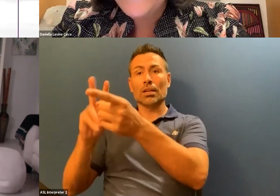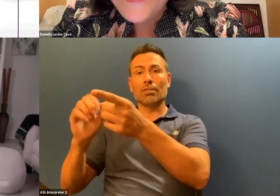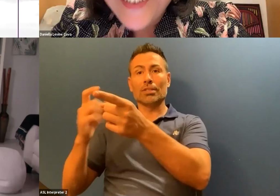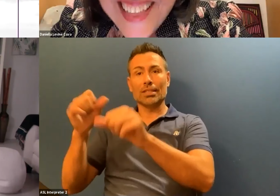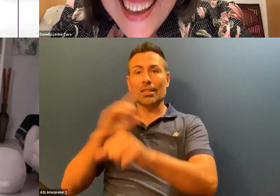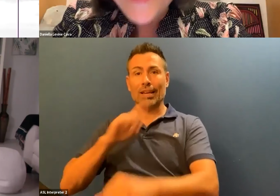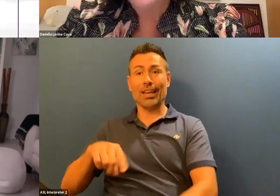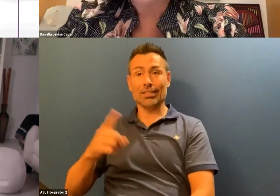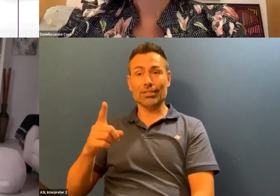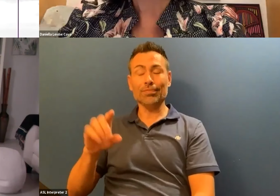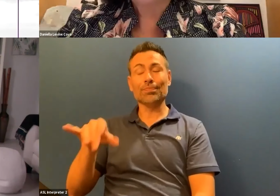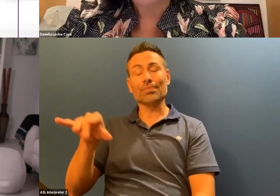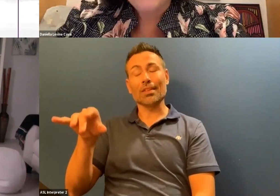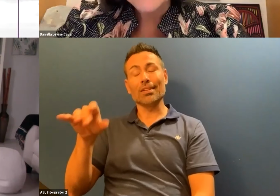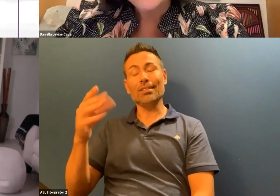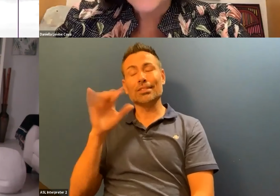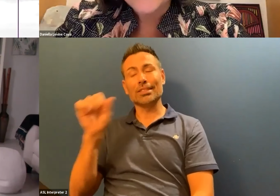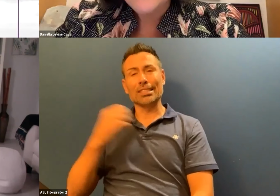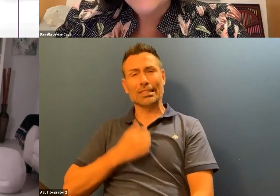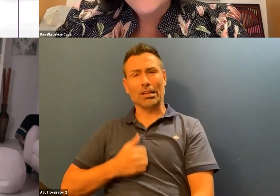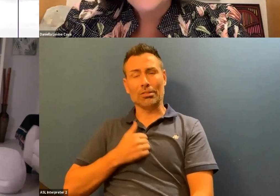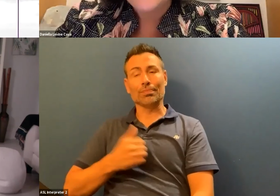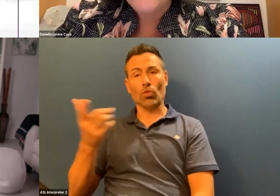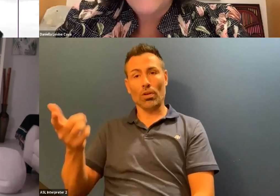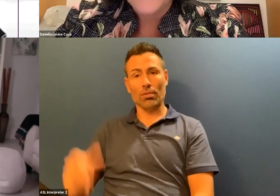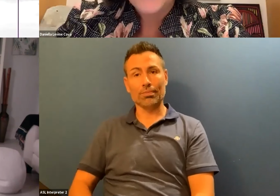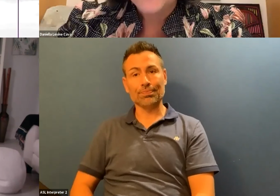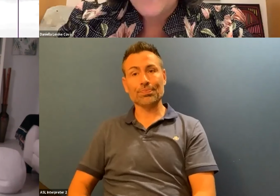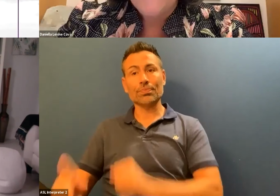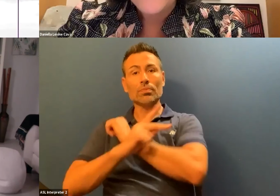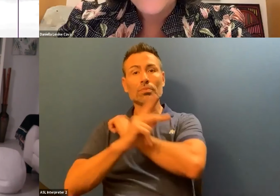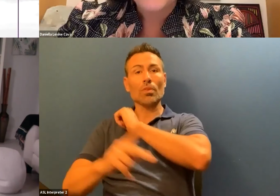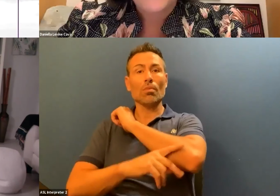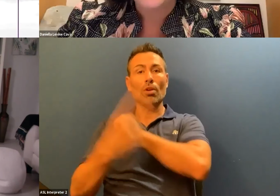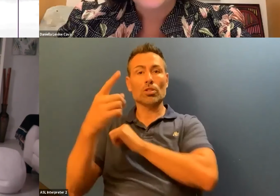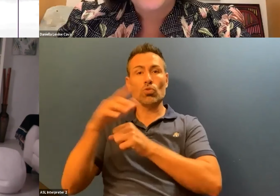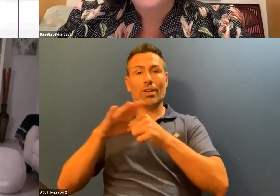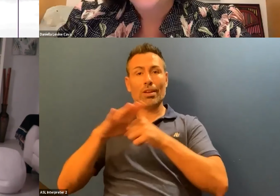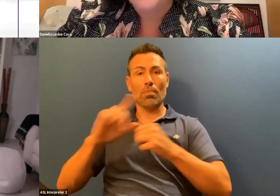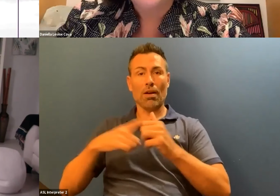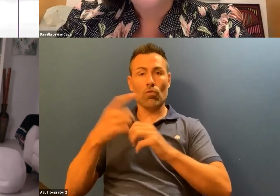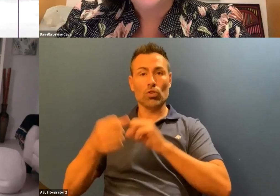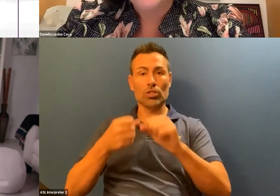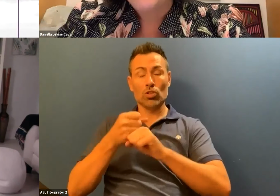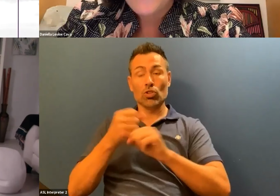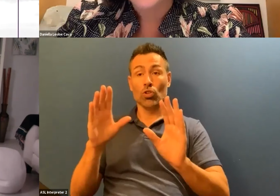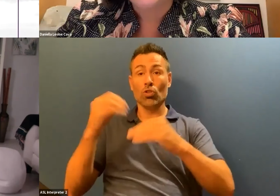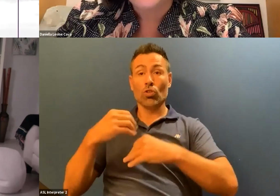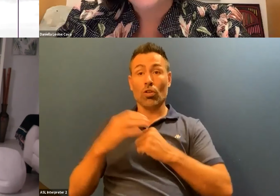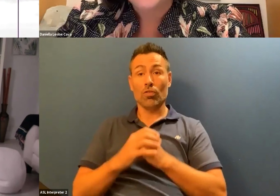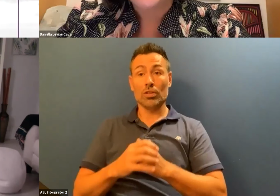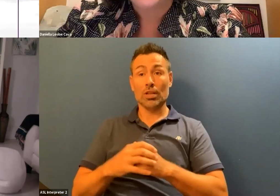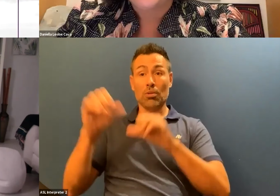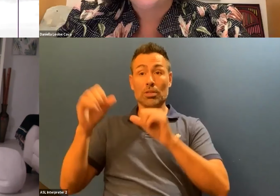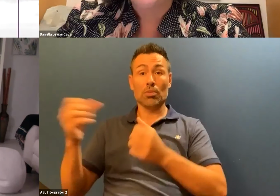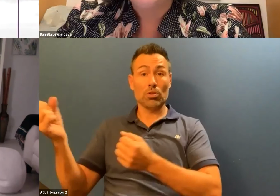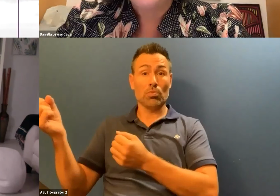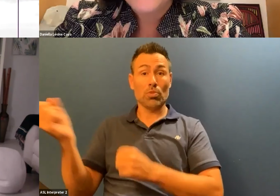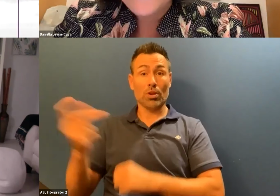go ahead. Okay, thank you. So parks is one of the areas that in my first year in office, I was able to bring back some